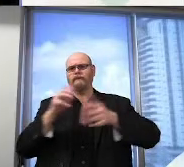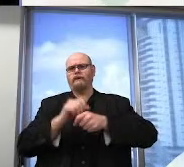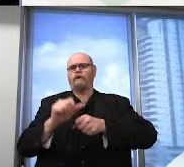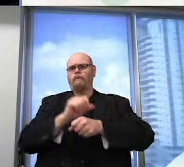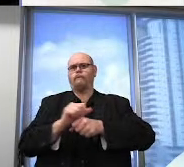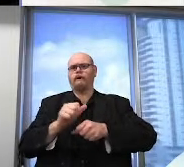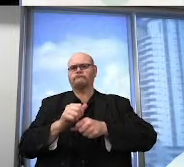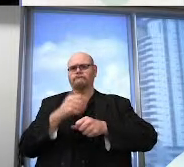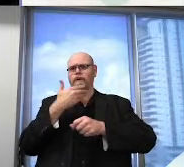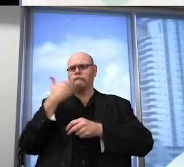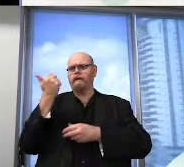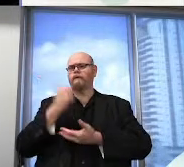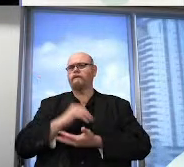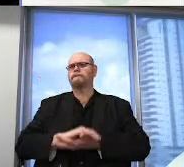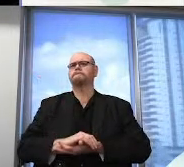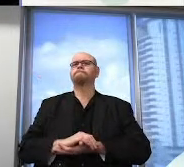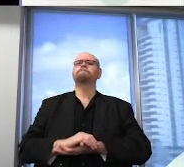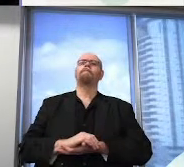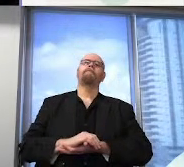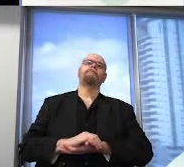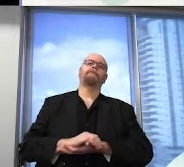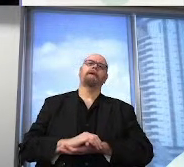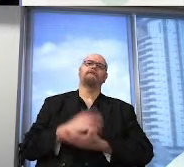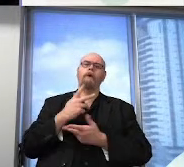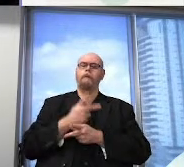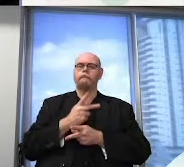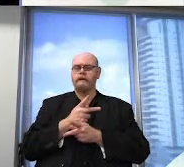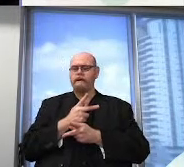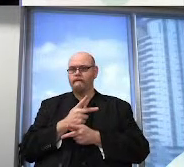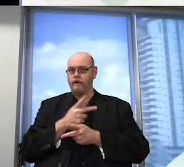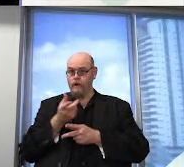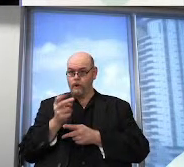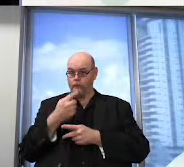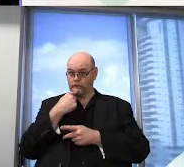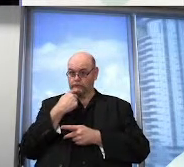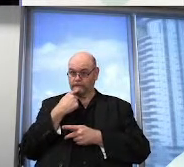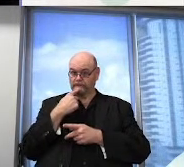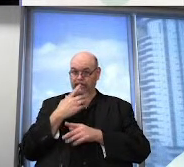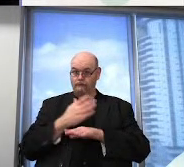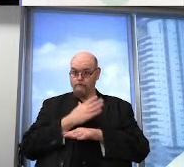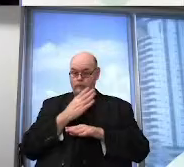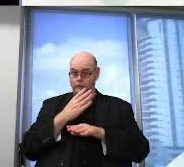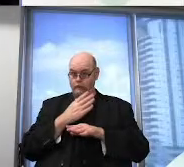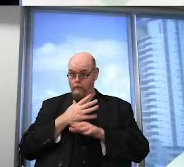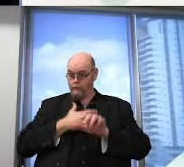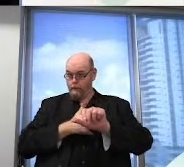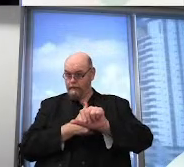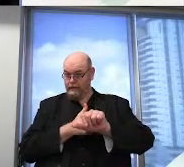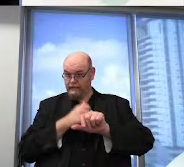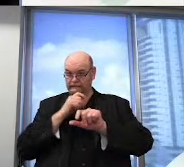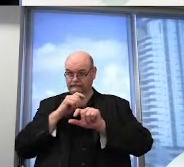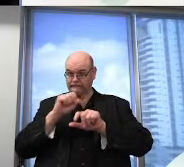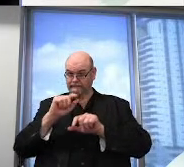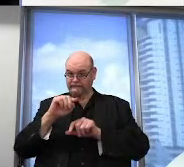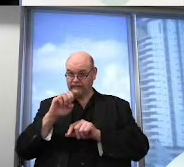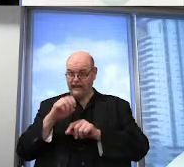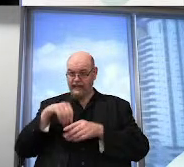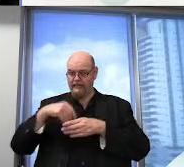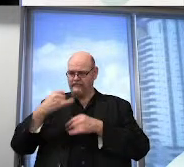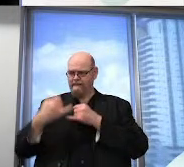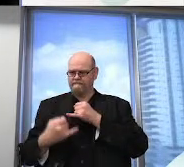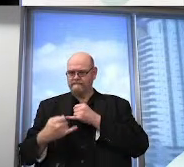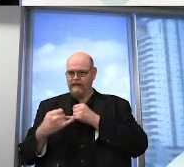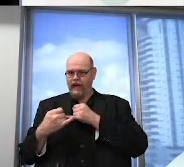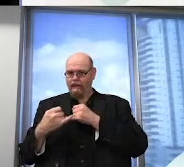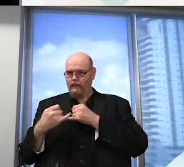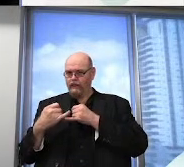to get it to a much better spot. Right. And what I want to be cautious about is when the phrase remediated state goes into the final commission order, I